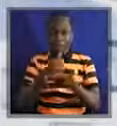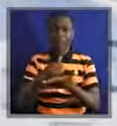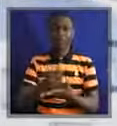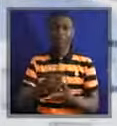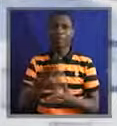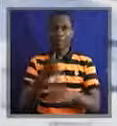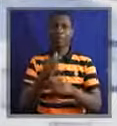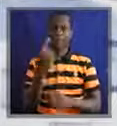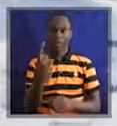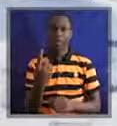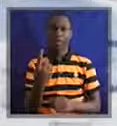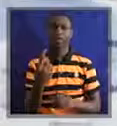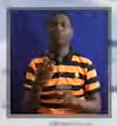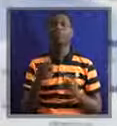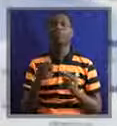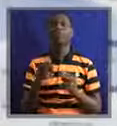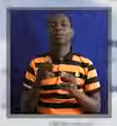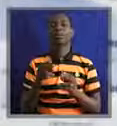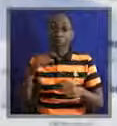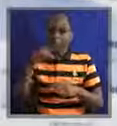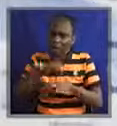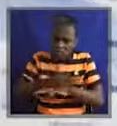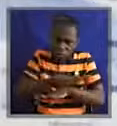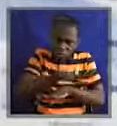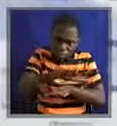enei me no ewo adisua sronko eso